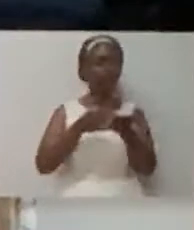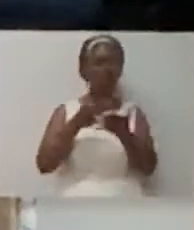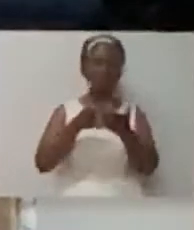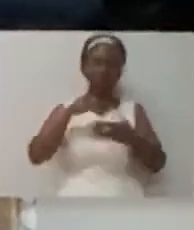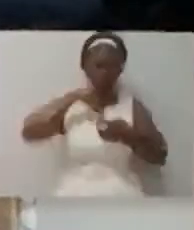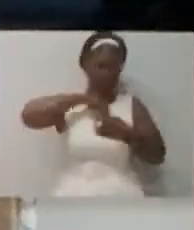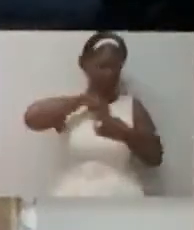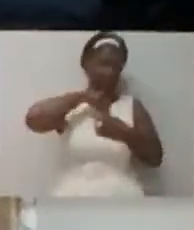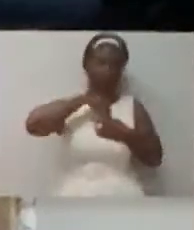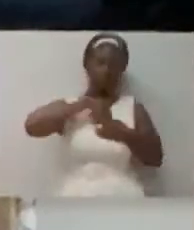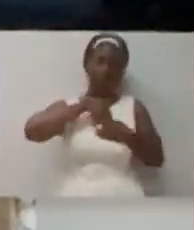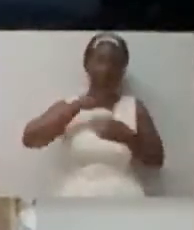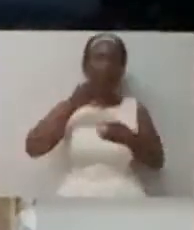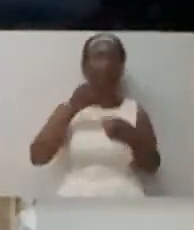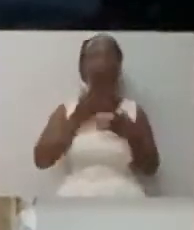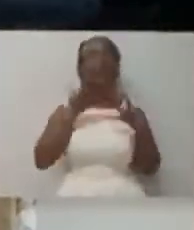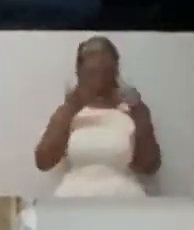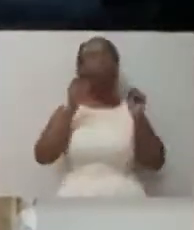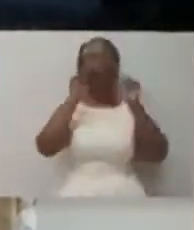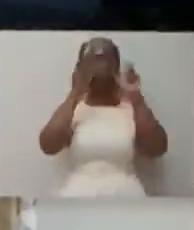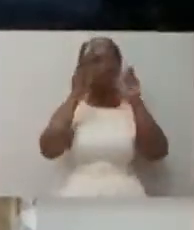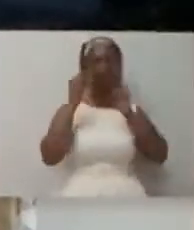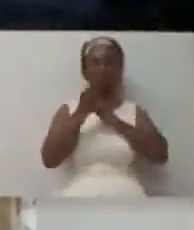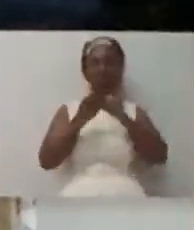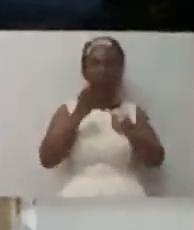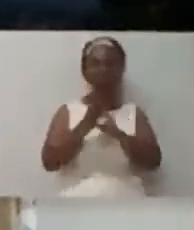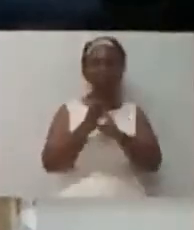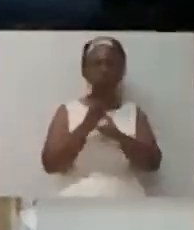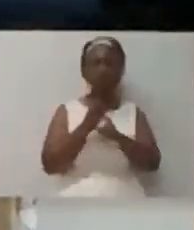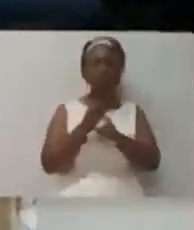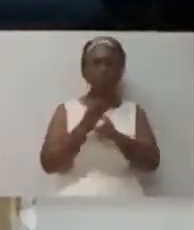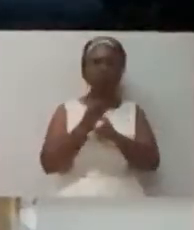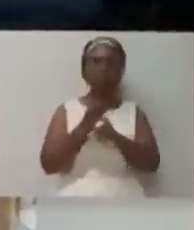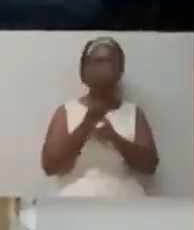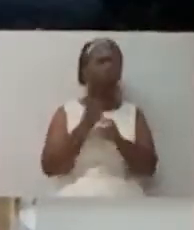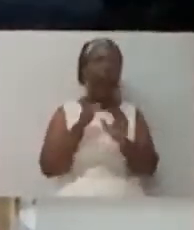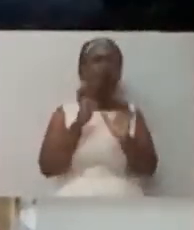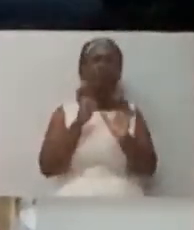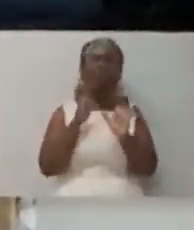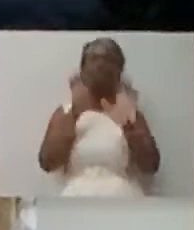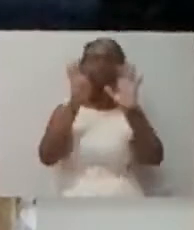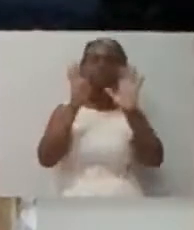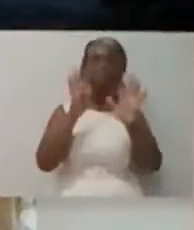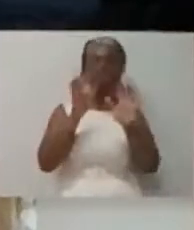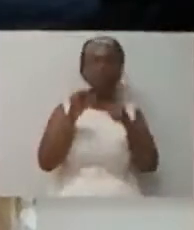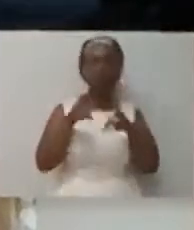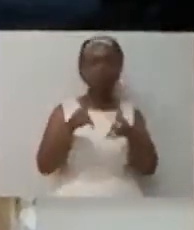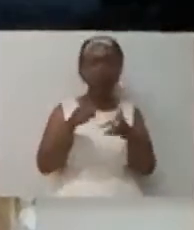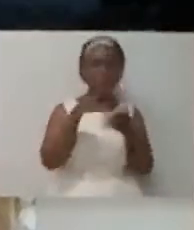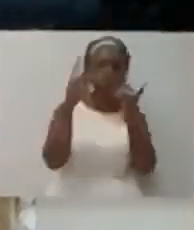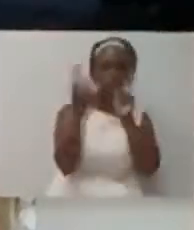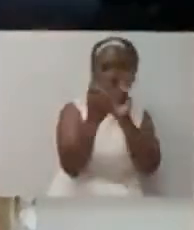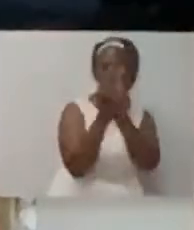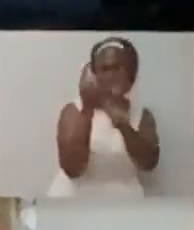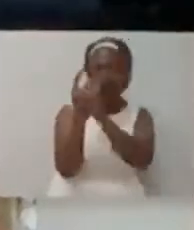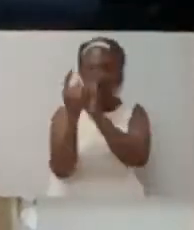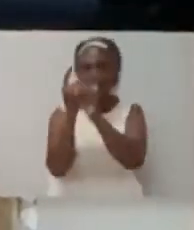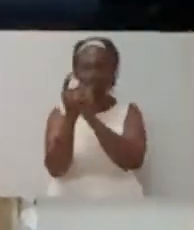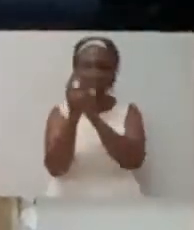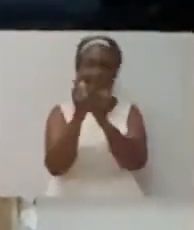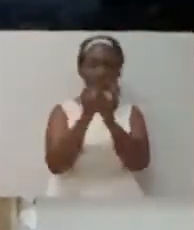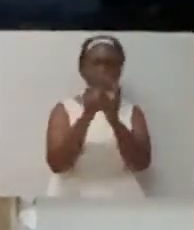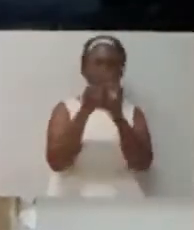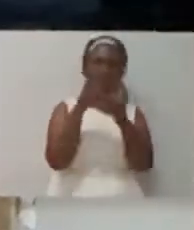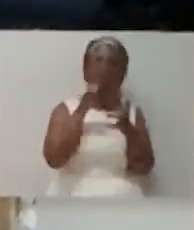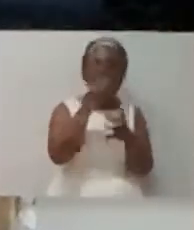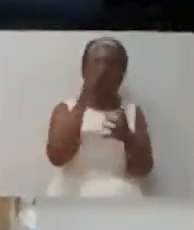From the bottom of my heart, thank you for a great year, for the wonderful opportunity to get to know so many of you, and for more